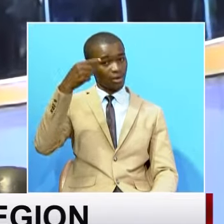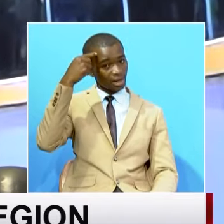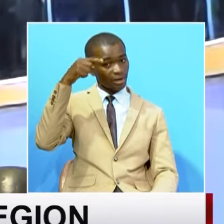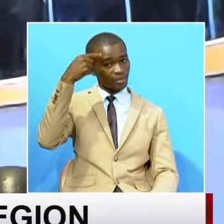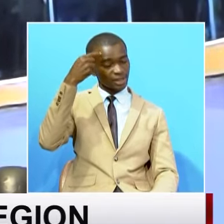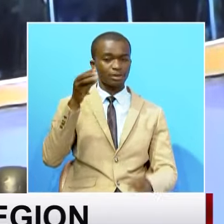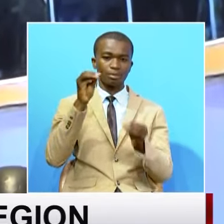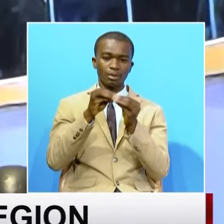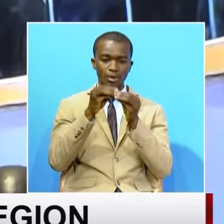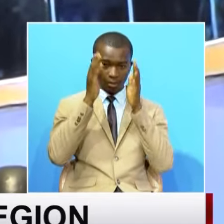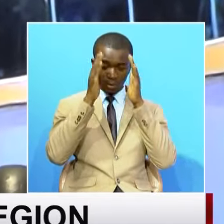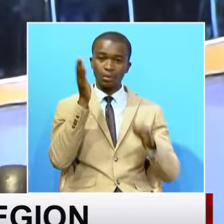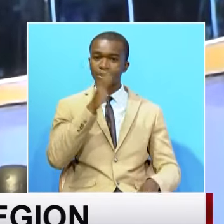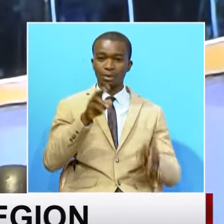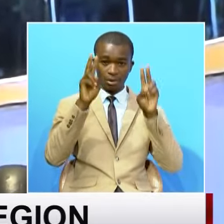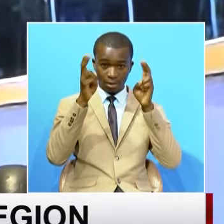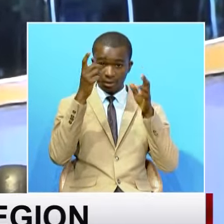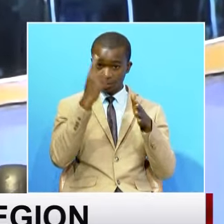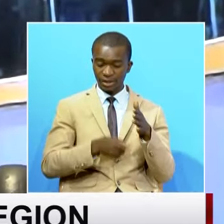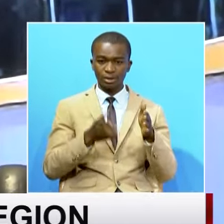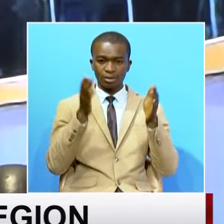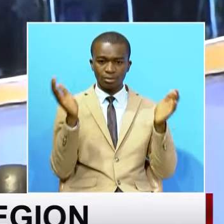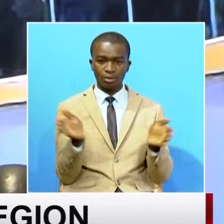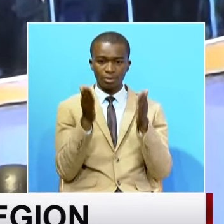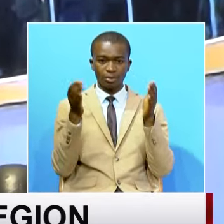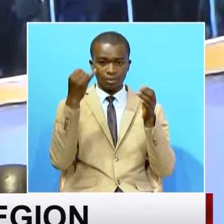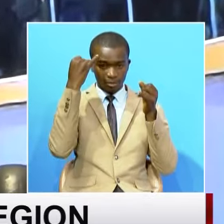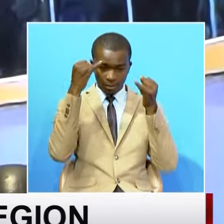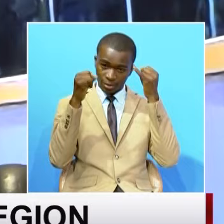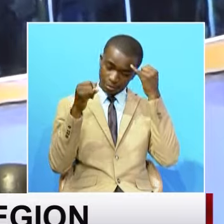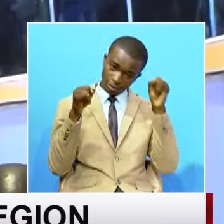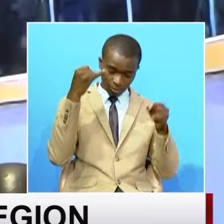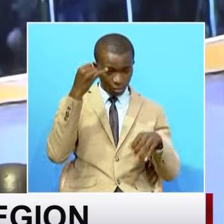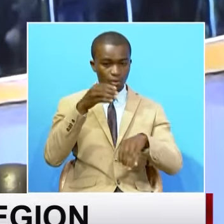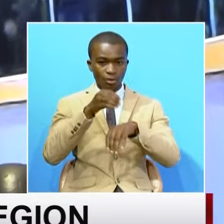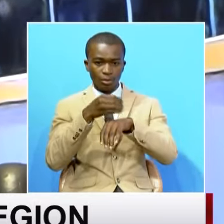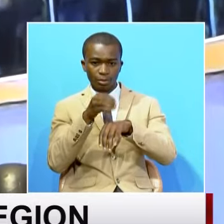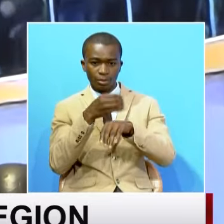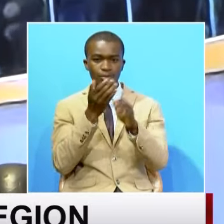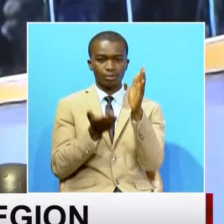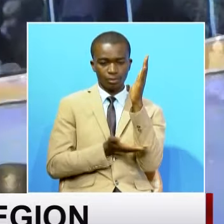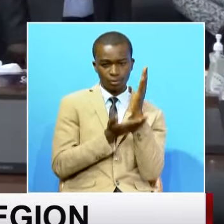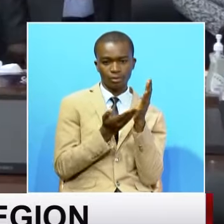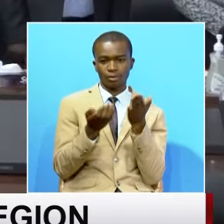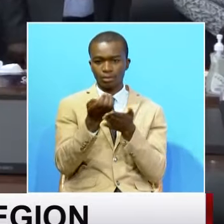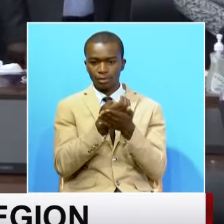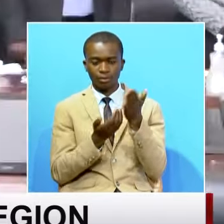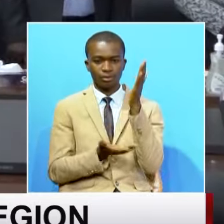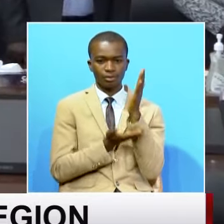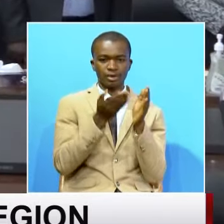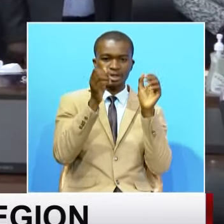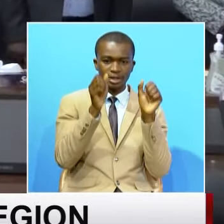Zimbabwe, under the theme Promoting Innovation to Unlock Opportunities for Sustained Economic Growth and